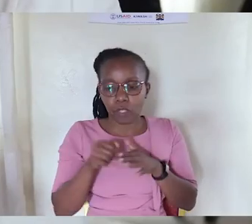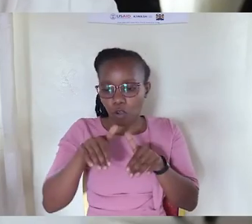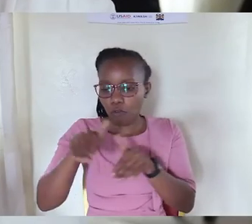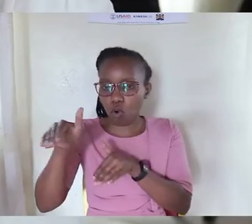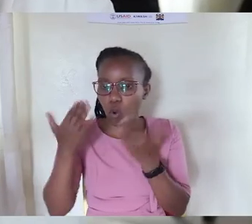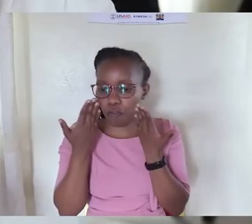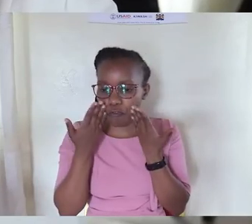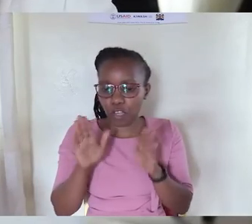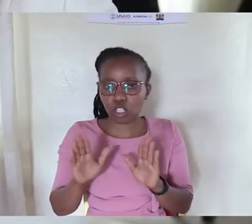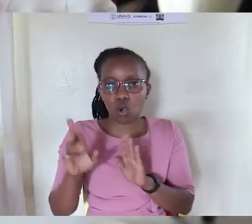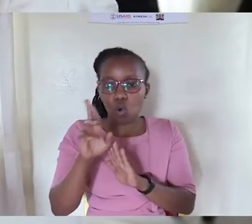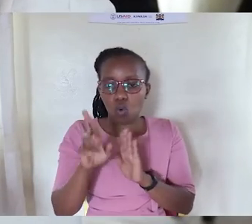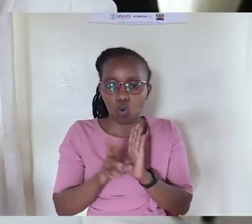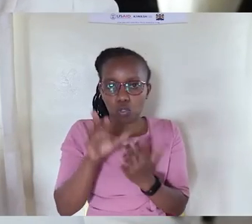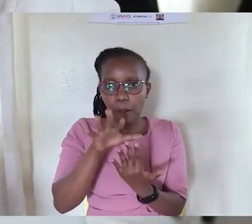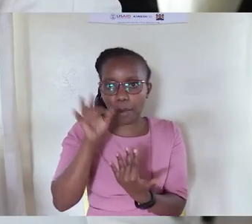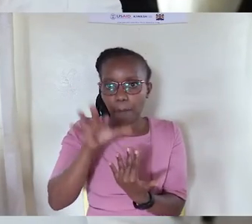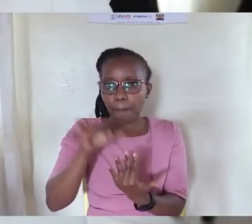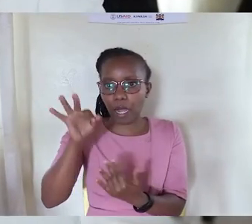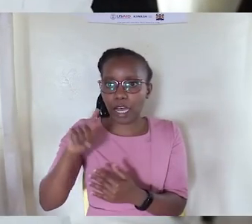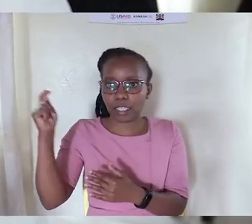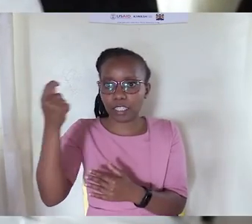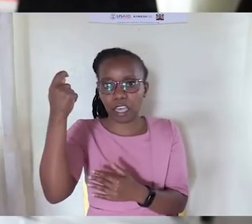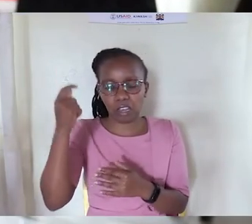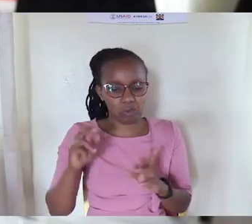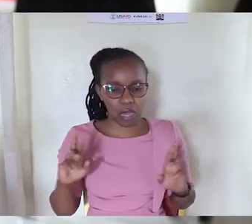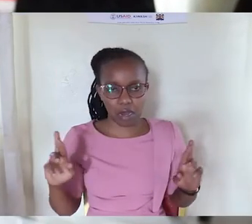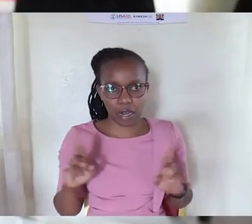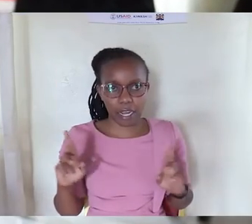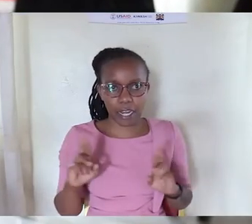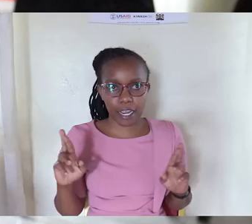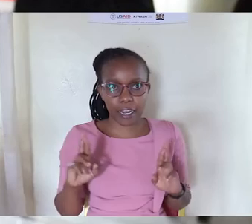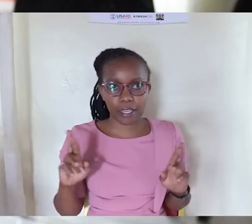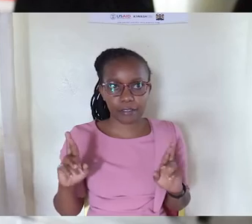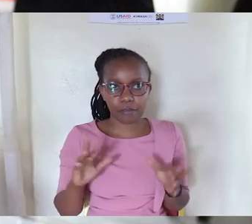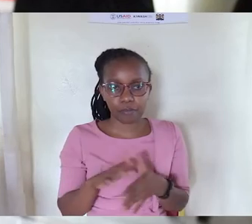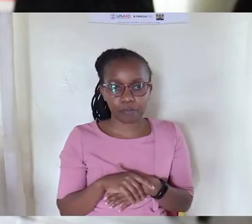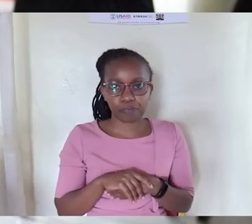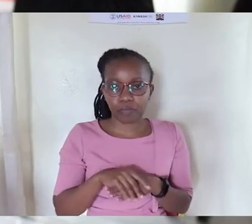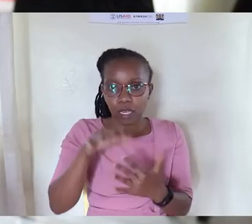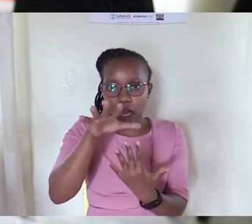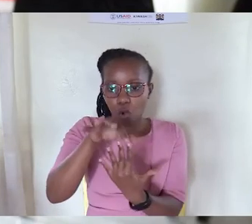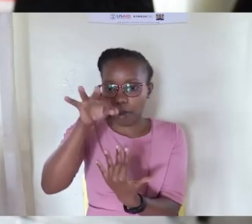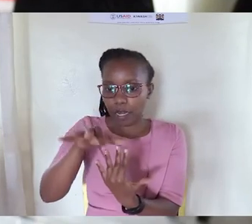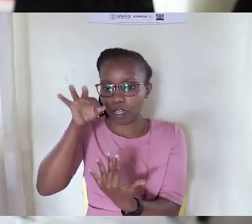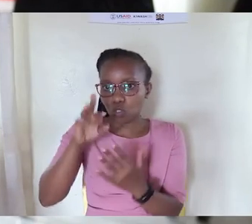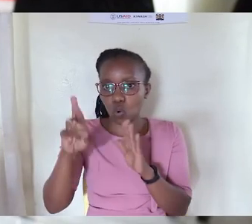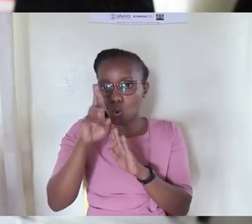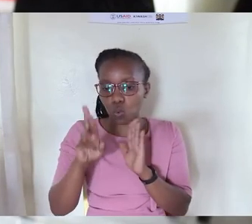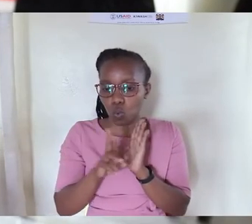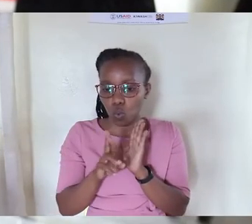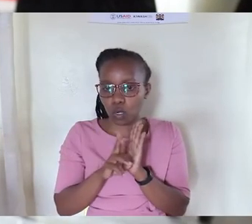complied with the nomination rules. So as Kenya, we are good to go. It is this nomination rules that